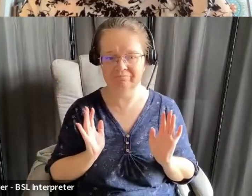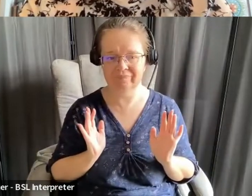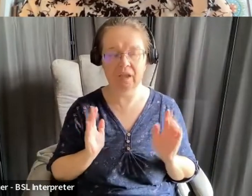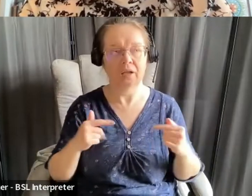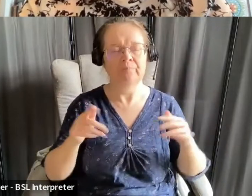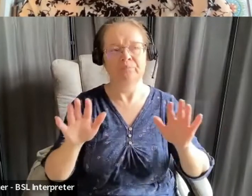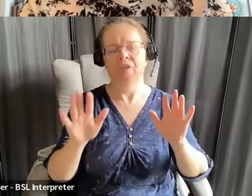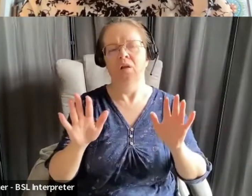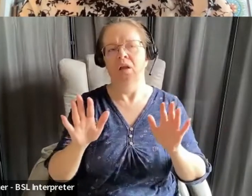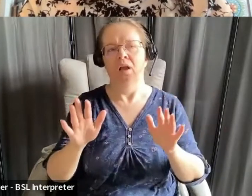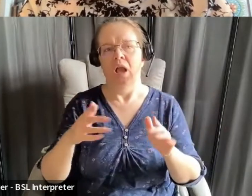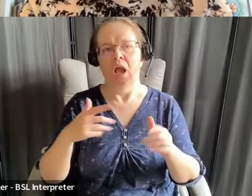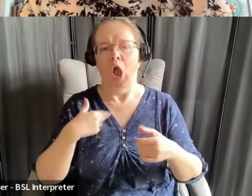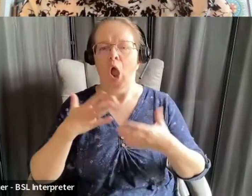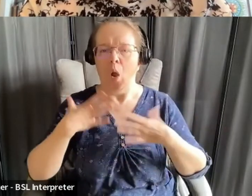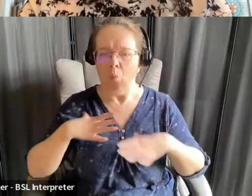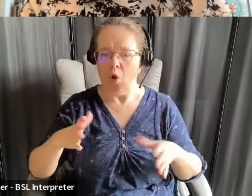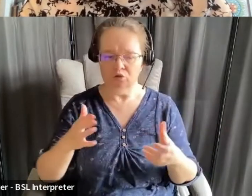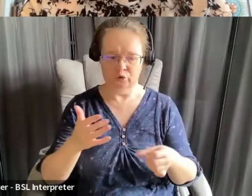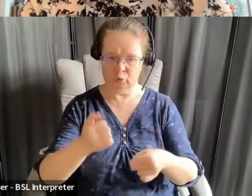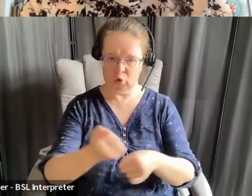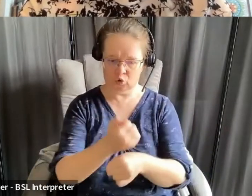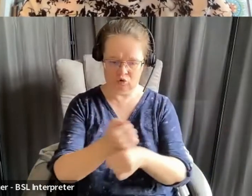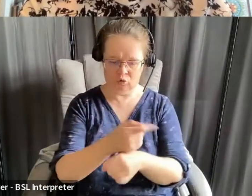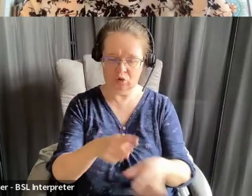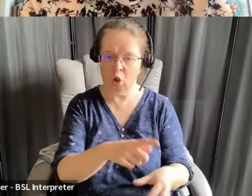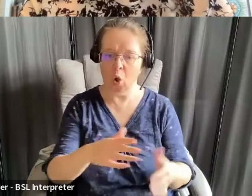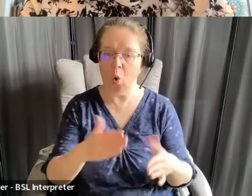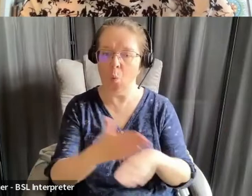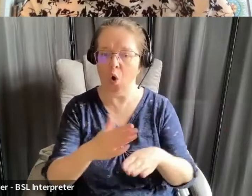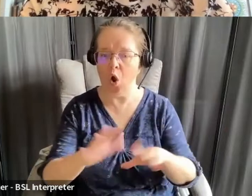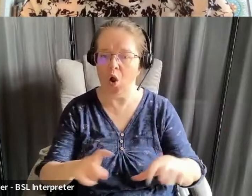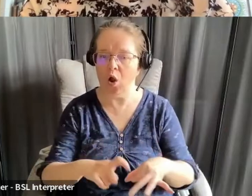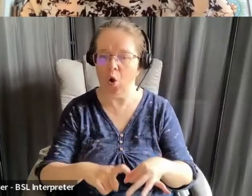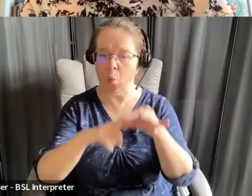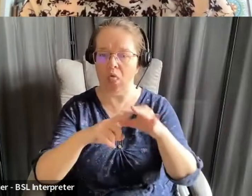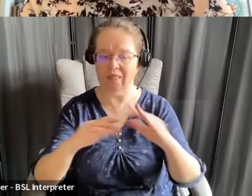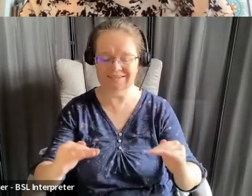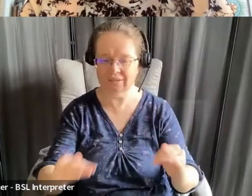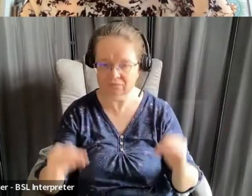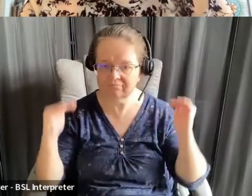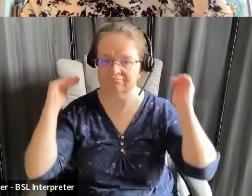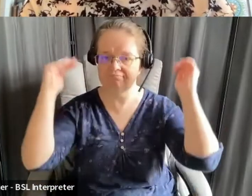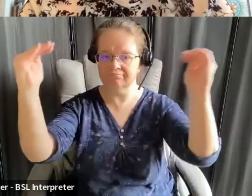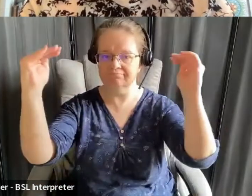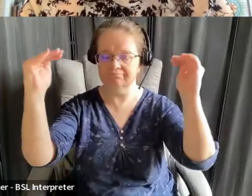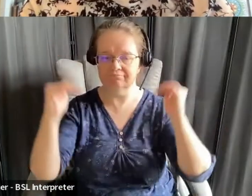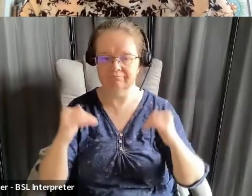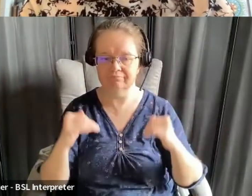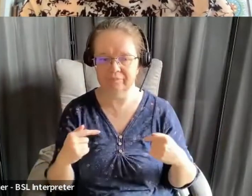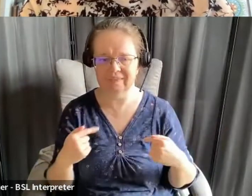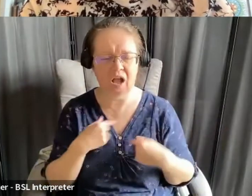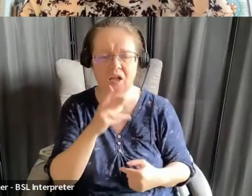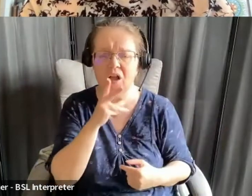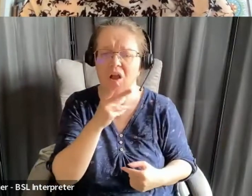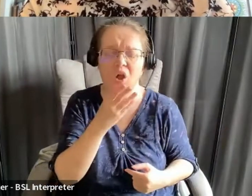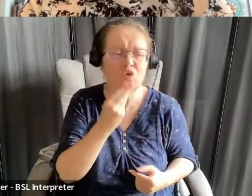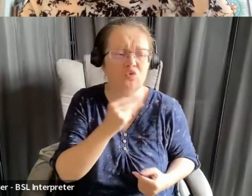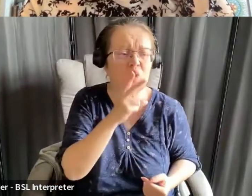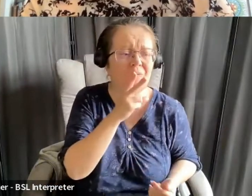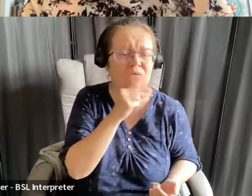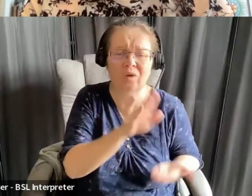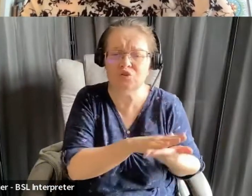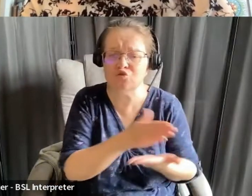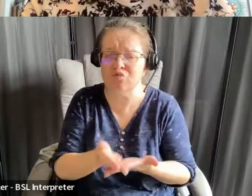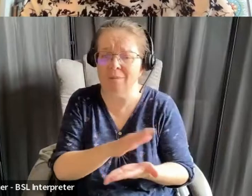Produce quality work that is of the requisite quality. I use voice transcription software.